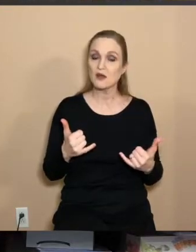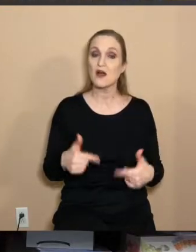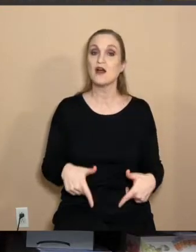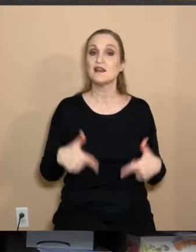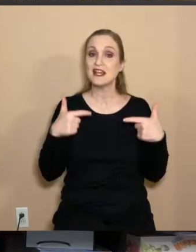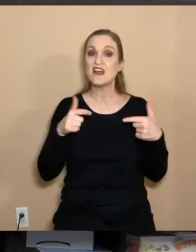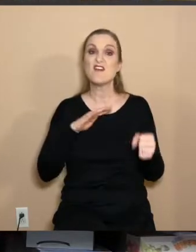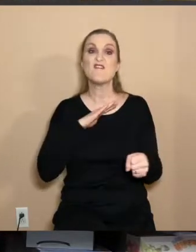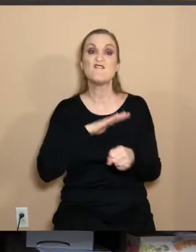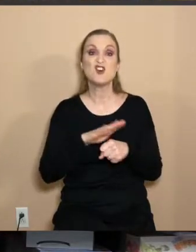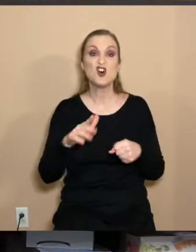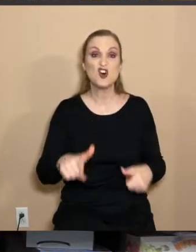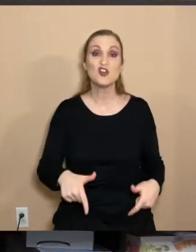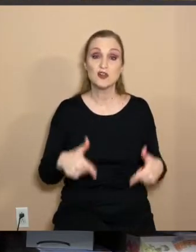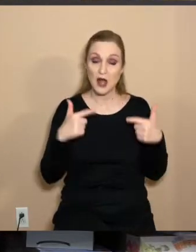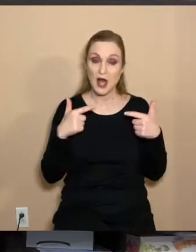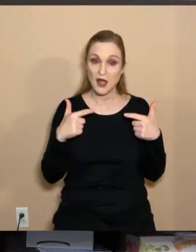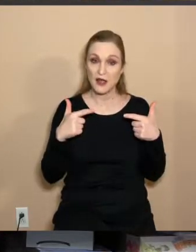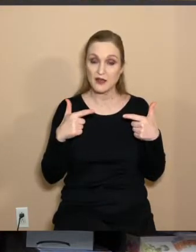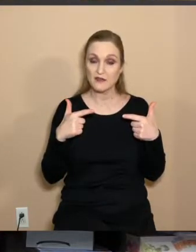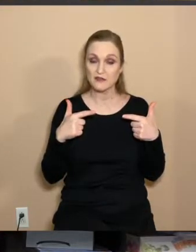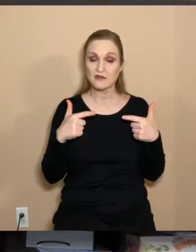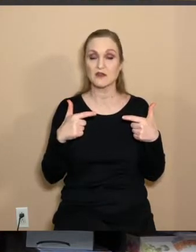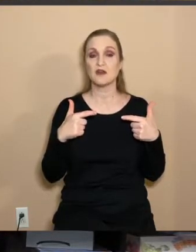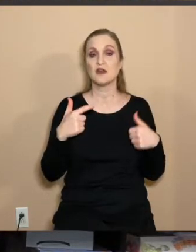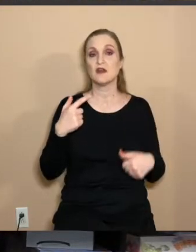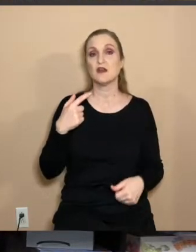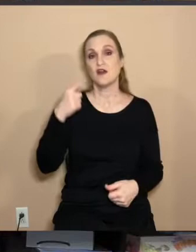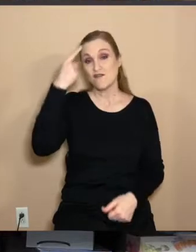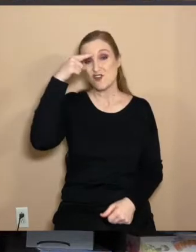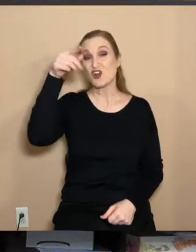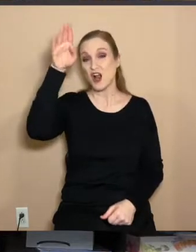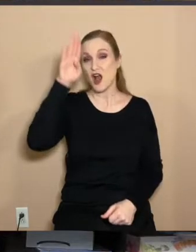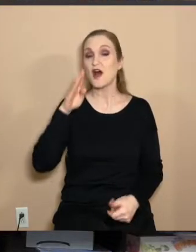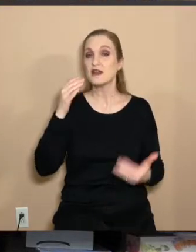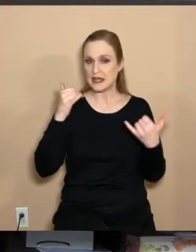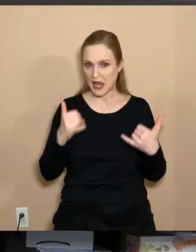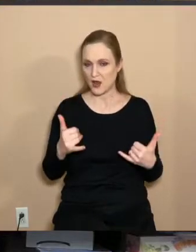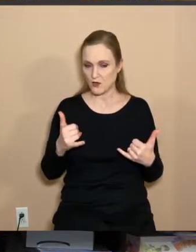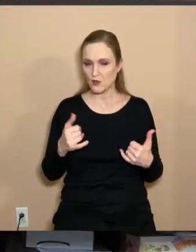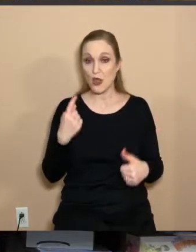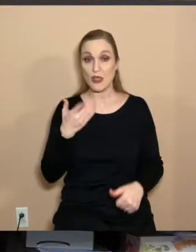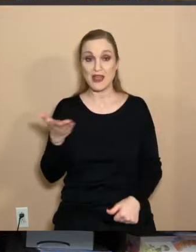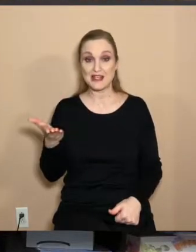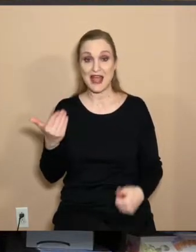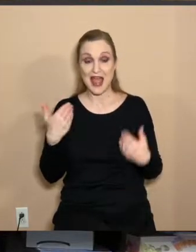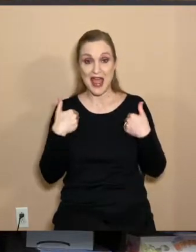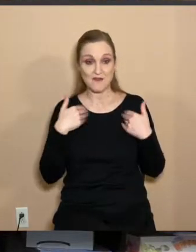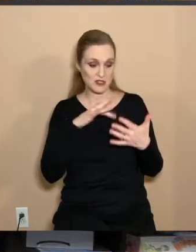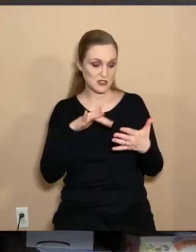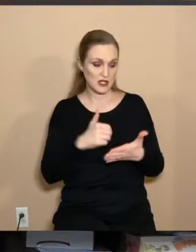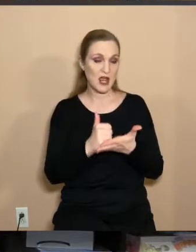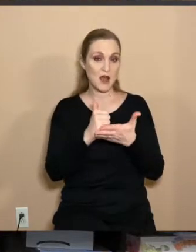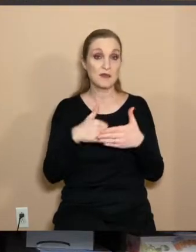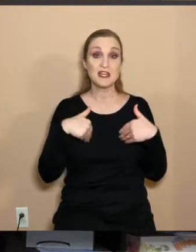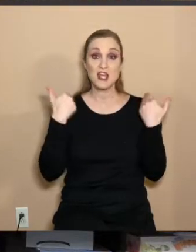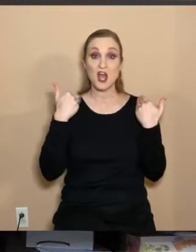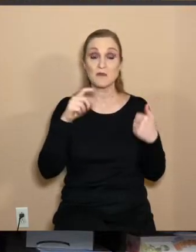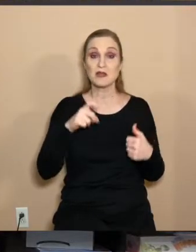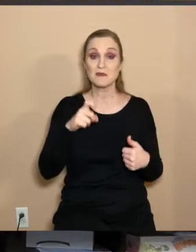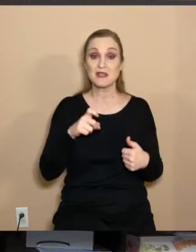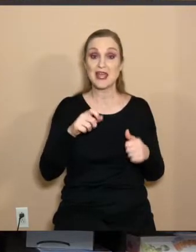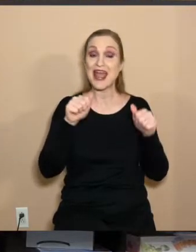its fullest, but live your life to God. One of the things I have in the note, the young must be able to